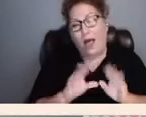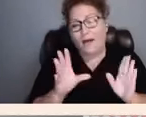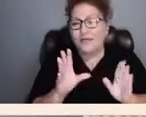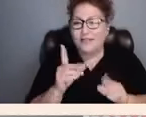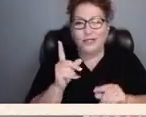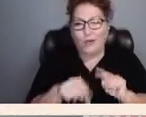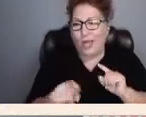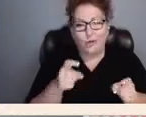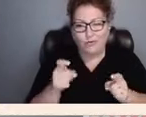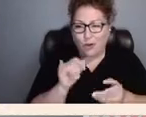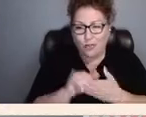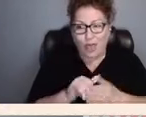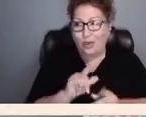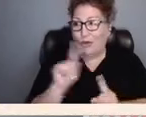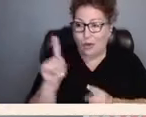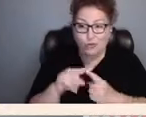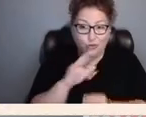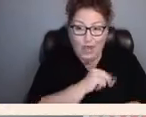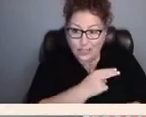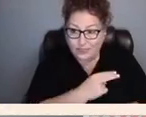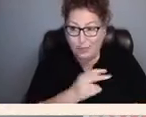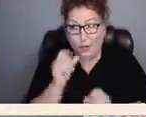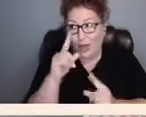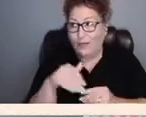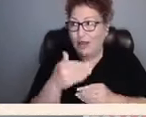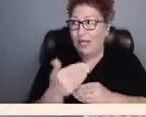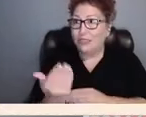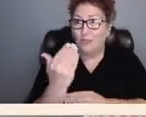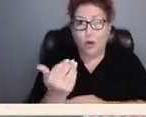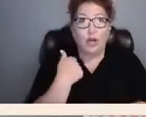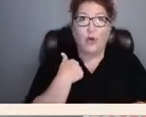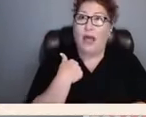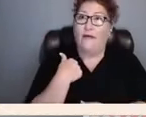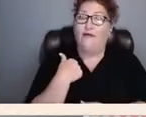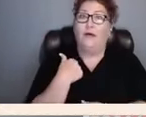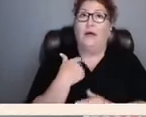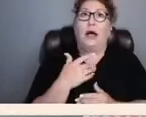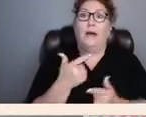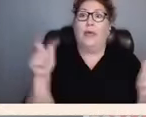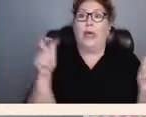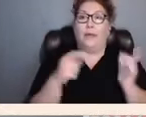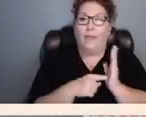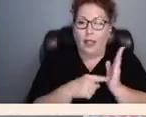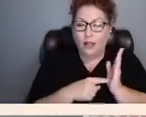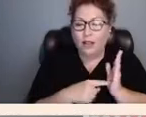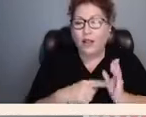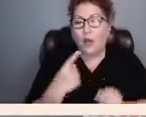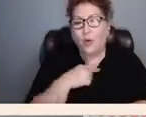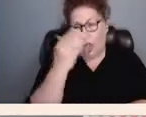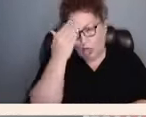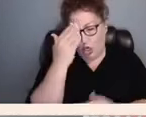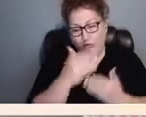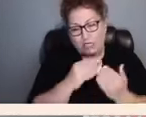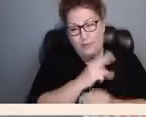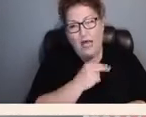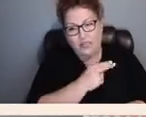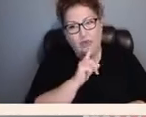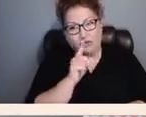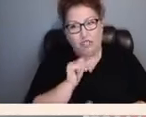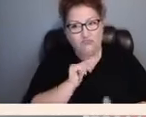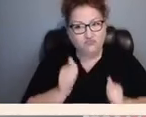that. You go to the hospital, you wake up the next morning, you've got a massive bill. And we know that, you know, some hospitals are getting very aggressive in terms of coming